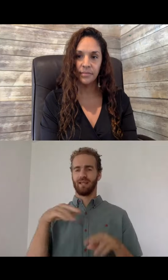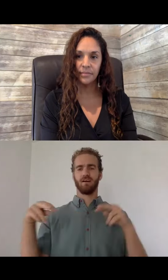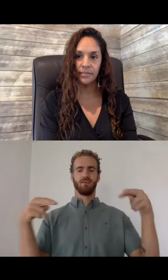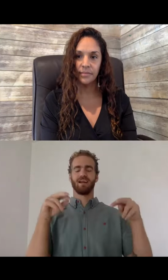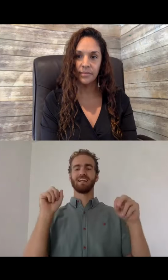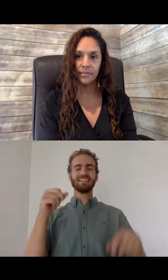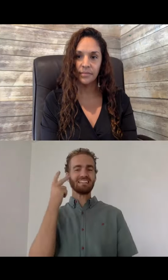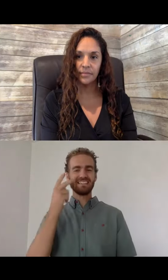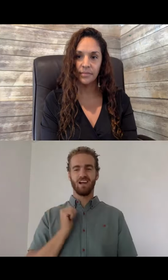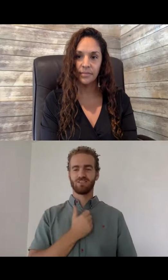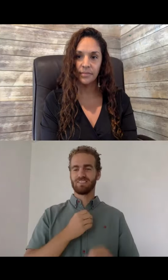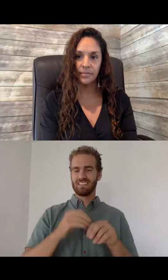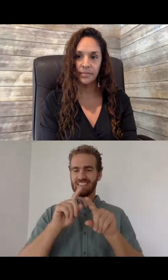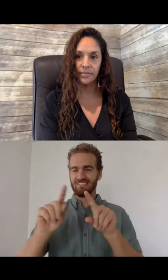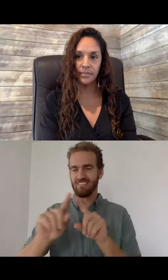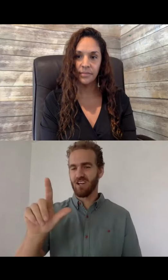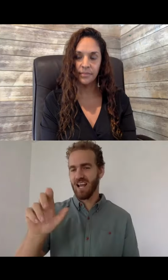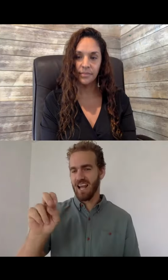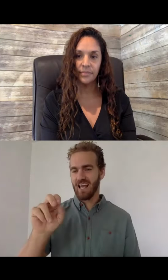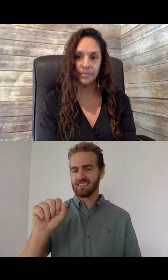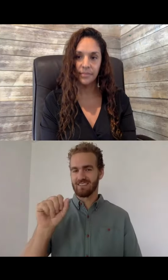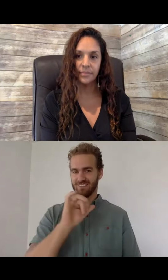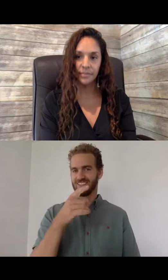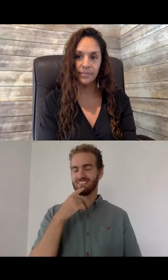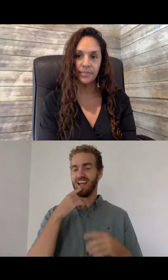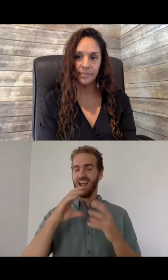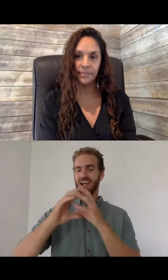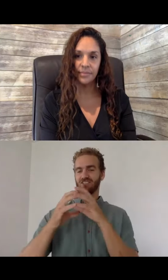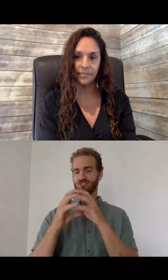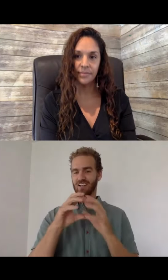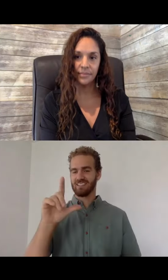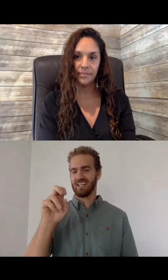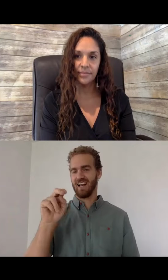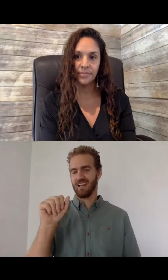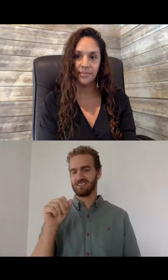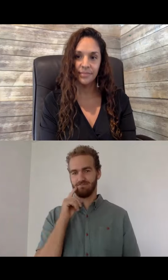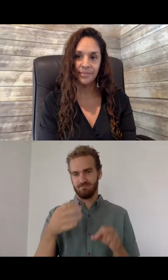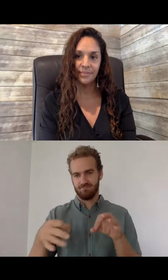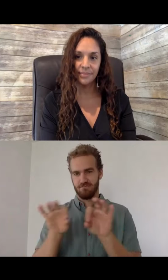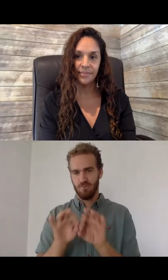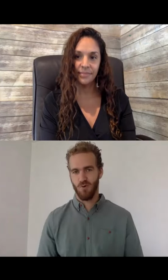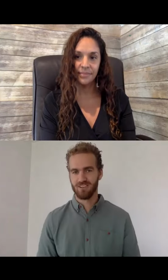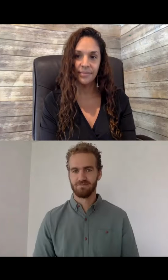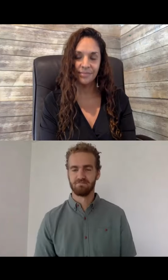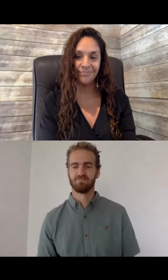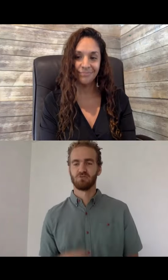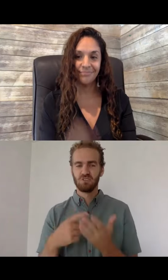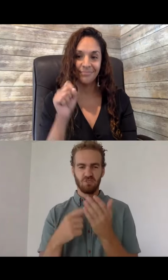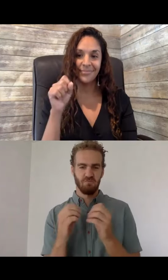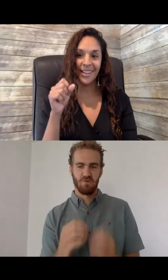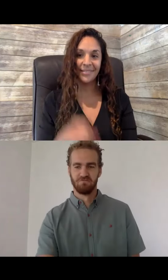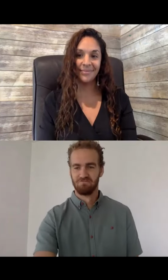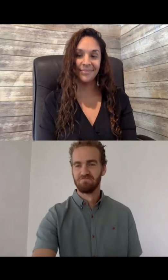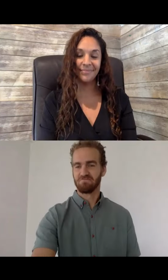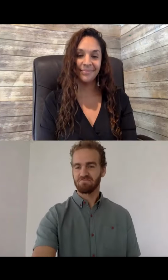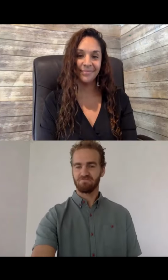role models with our friends, and we can see see each other in a different lens. It's that intersectionality lens I think is